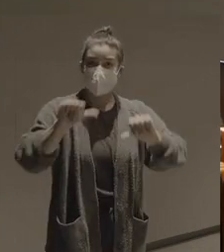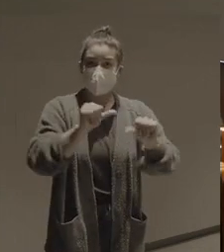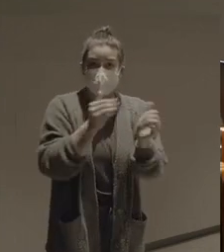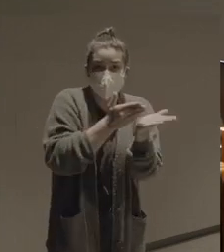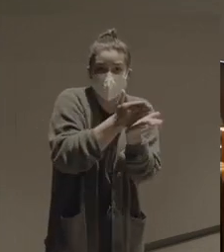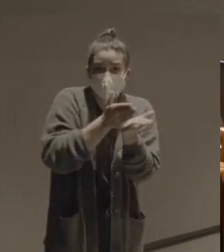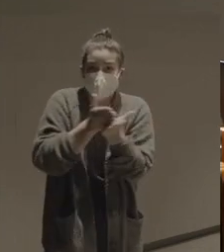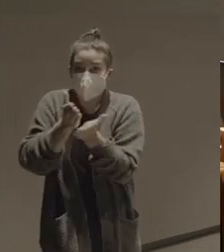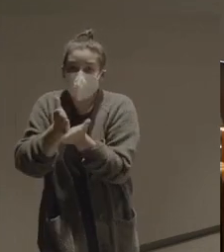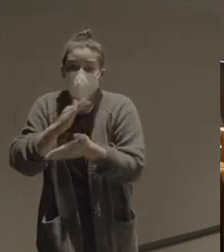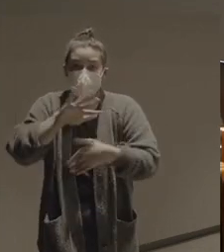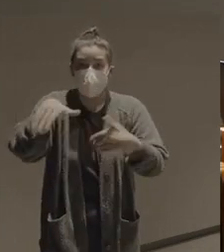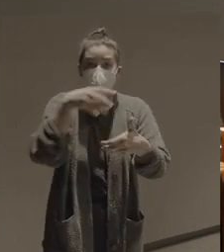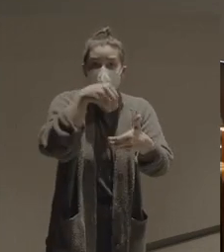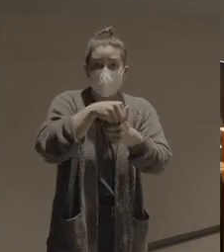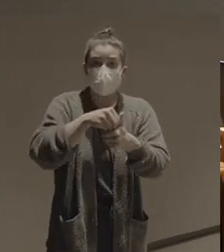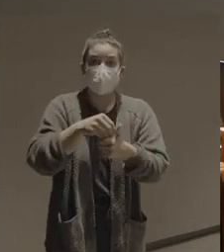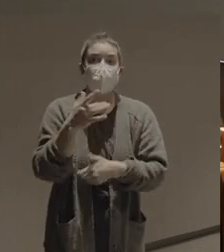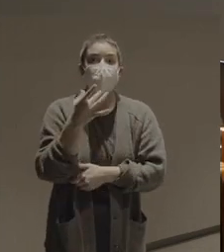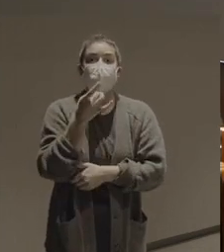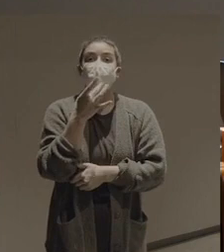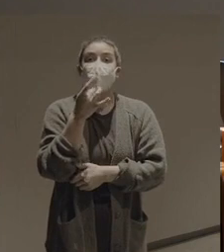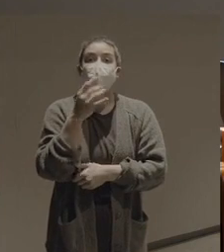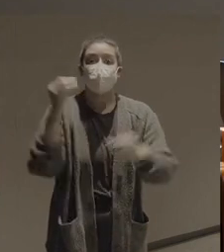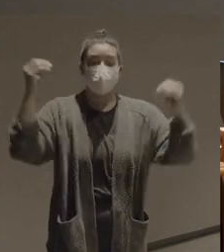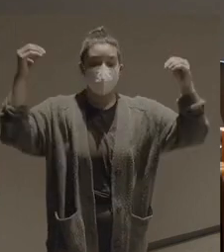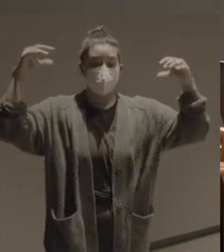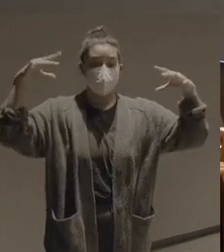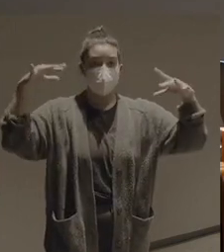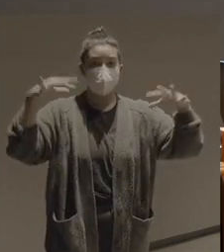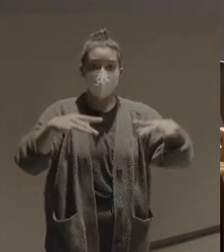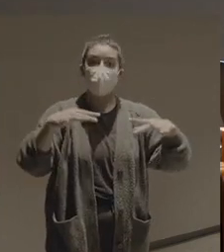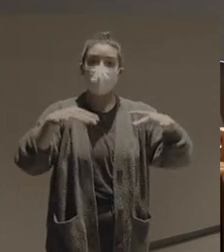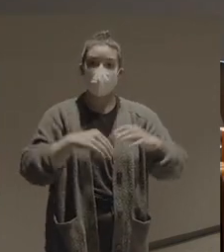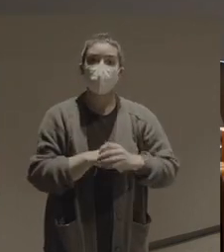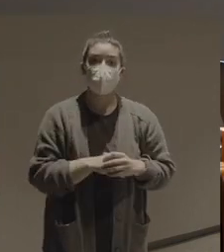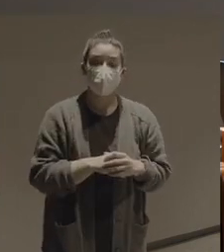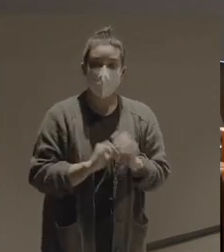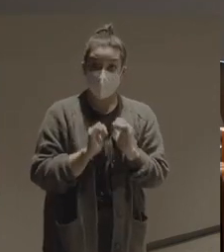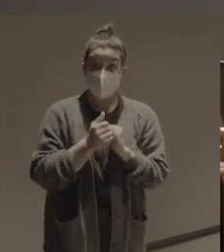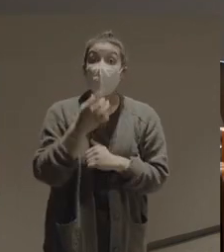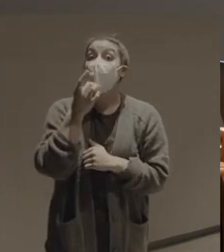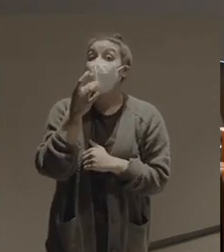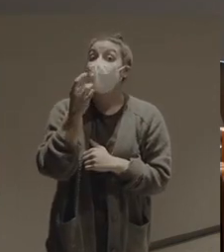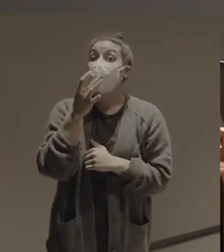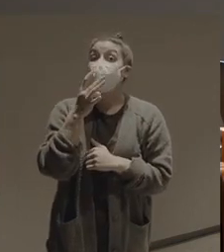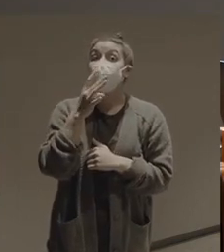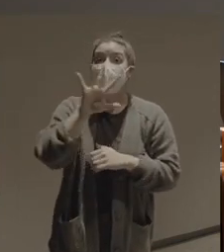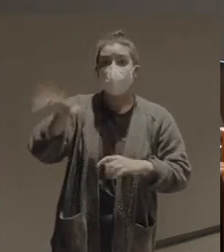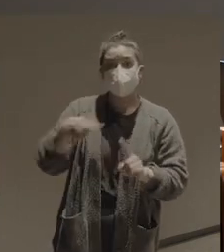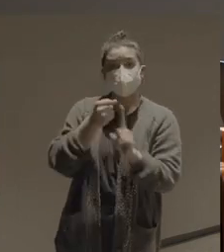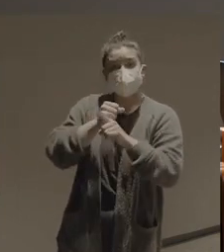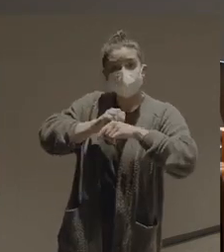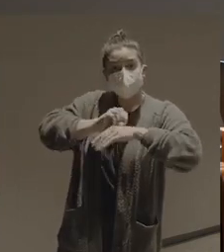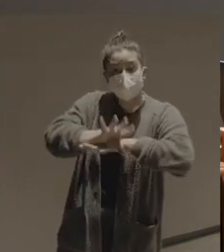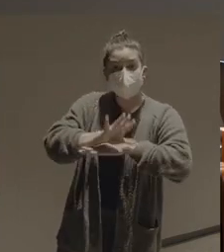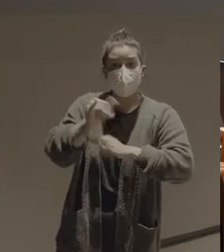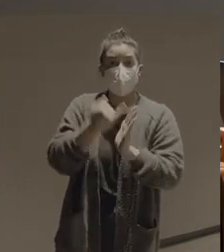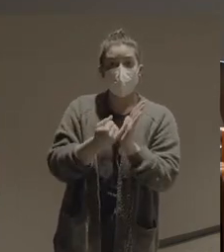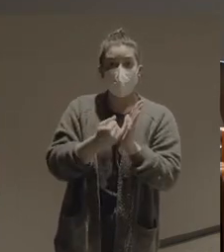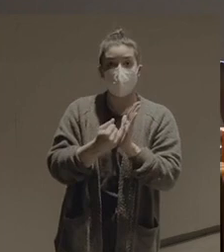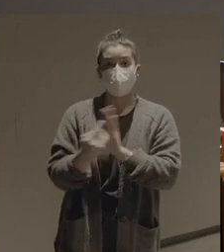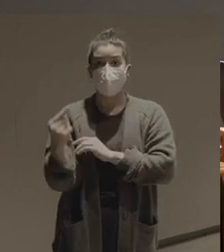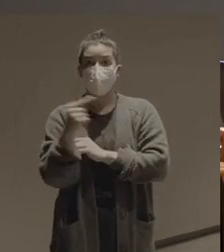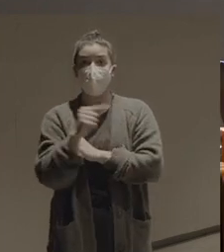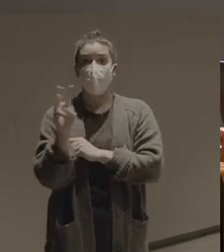written and spoken about, and the significant, and the, its significance to the artwork produced on the West Coast.